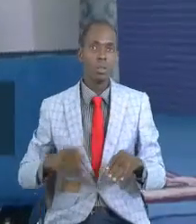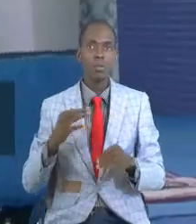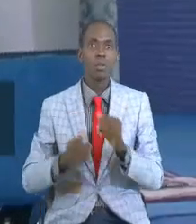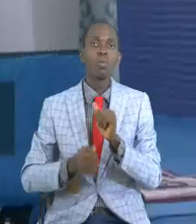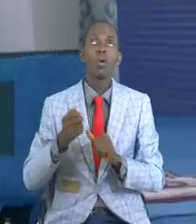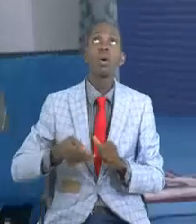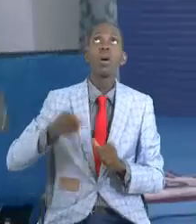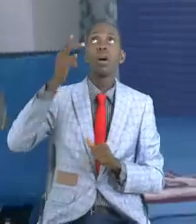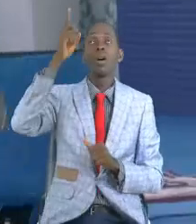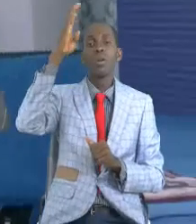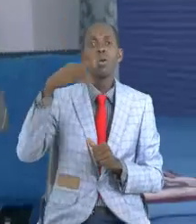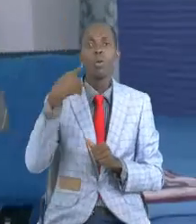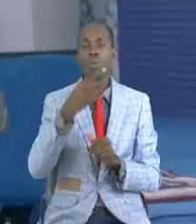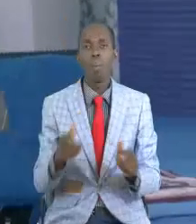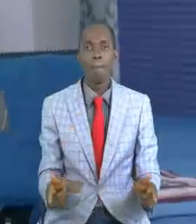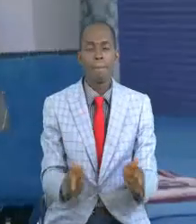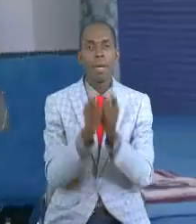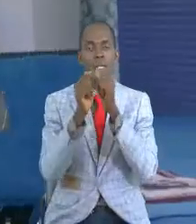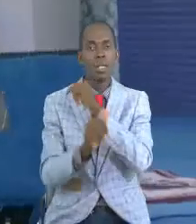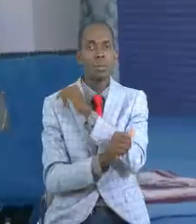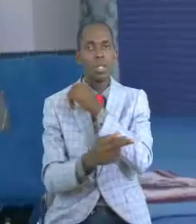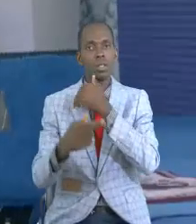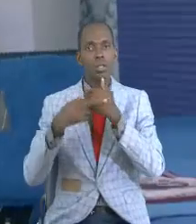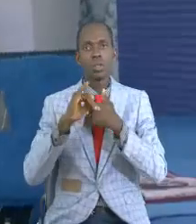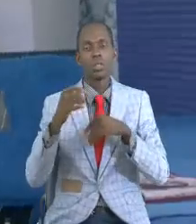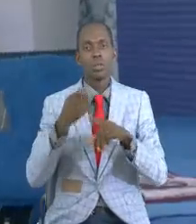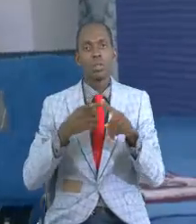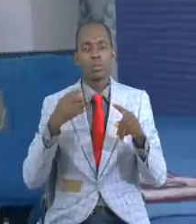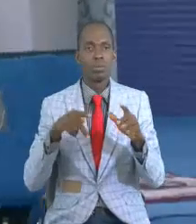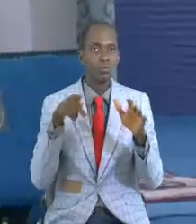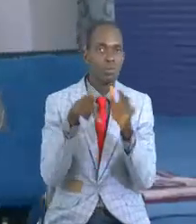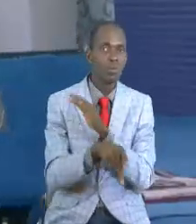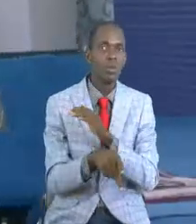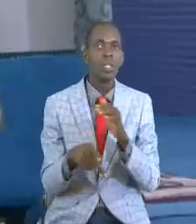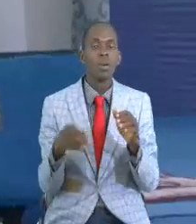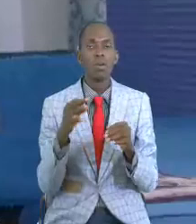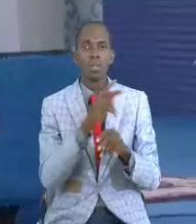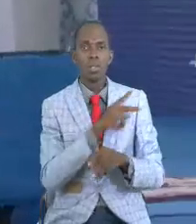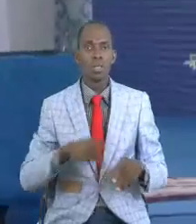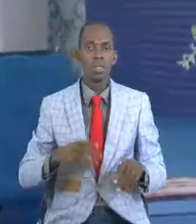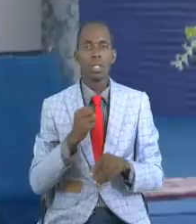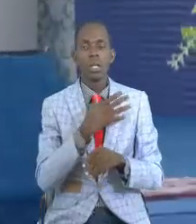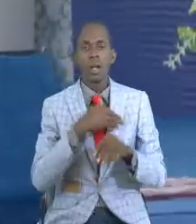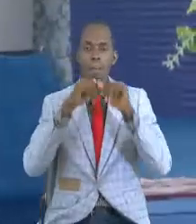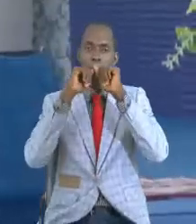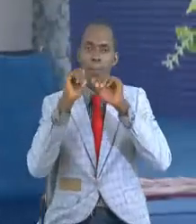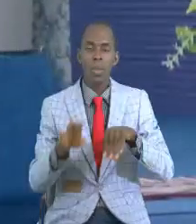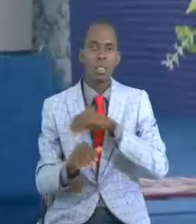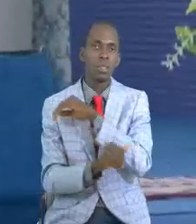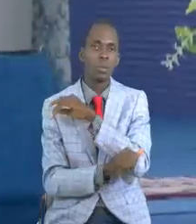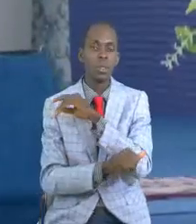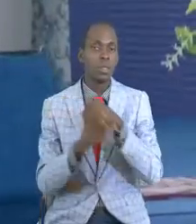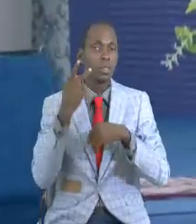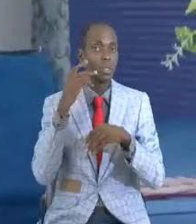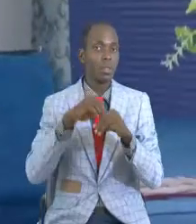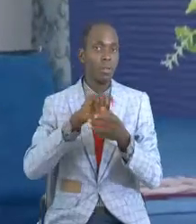chabam returning from the slaughter of the kings and blessed him look at verse 2 it says